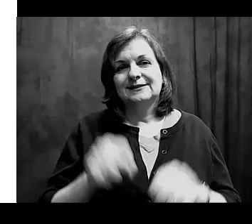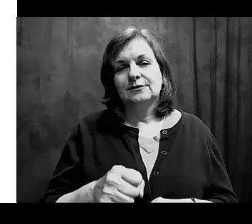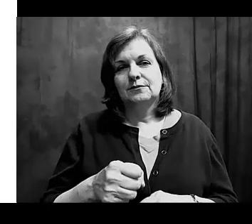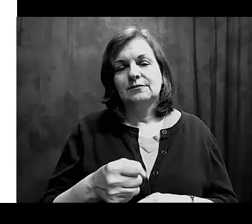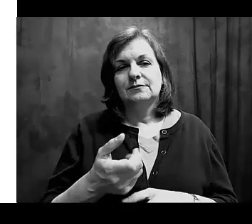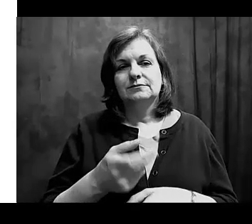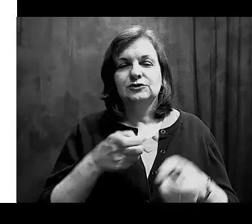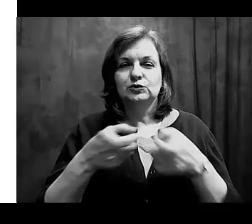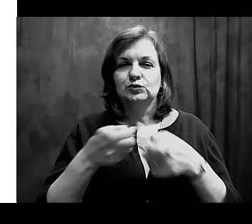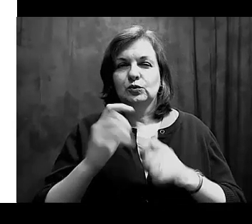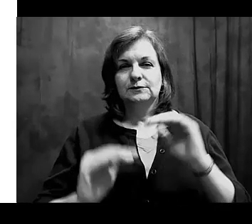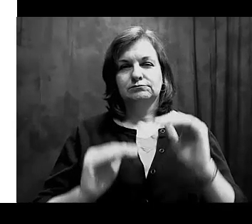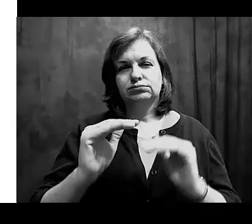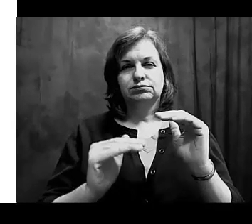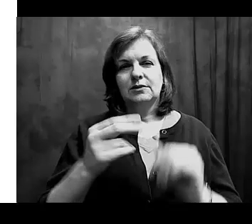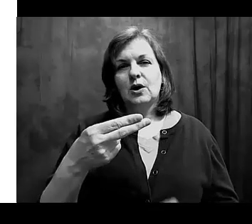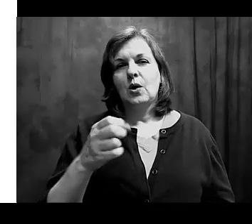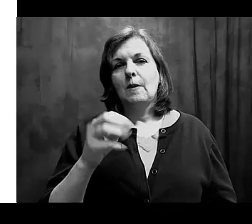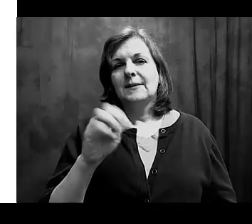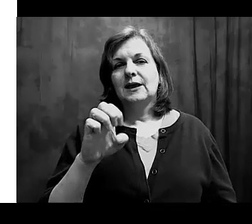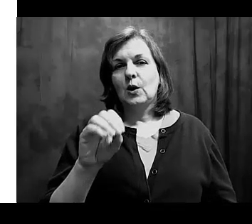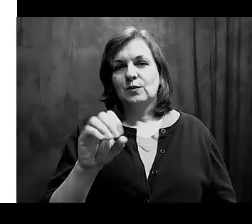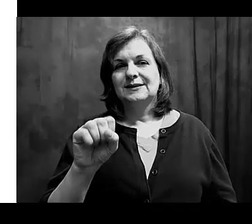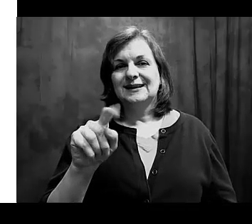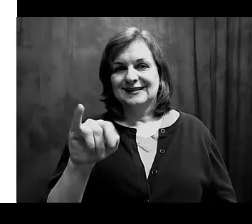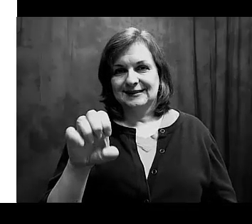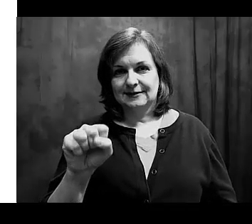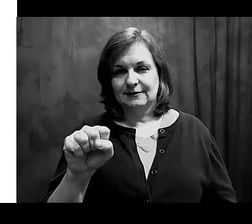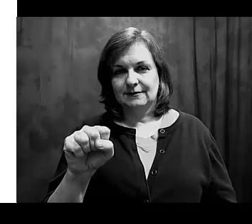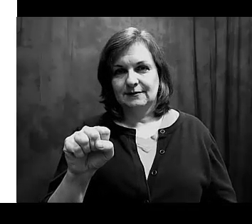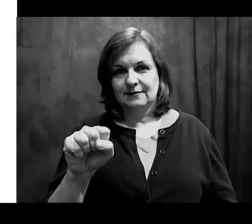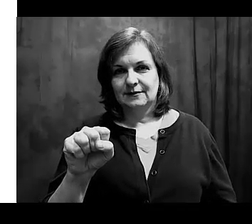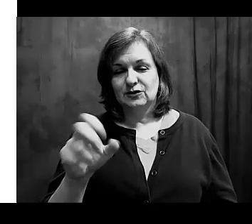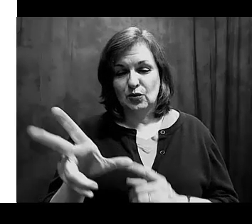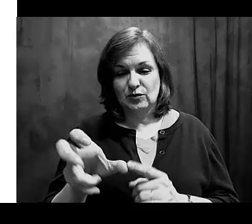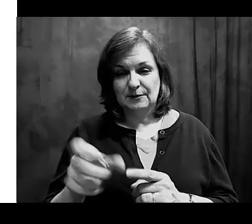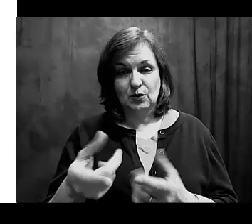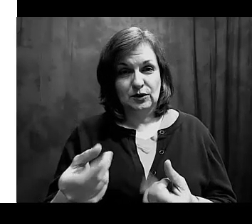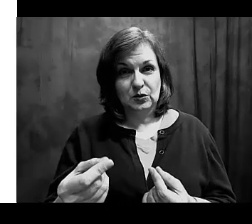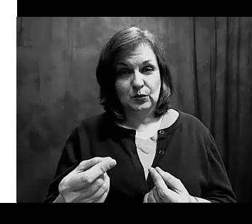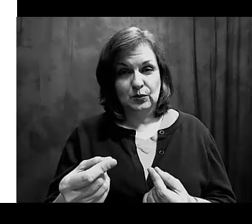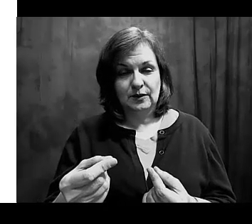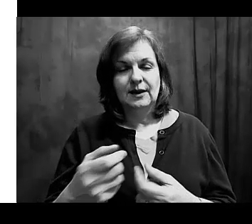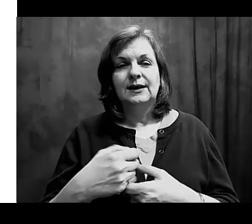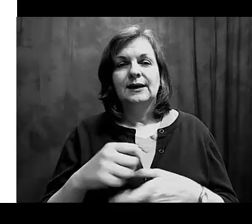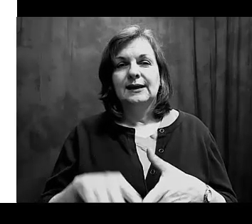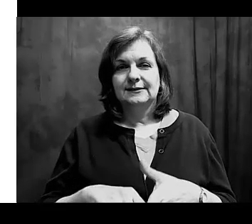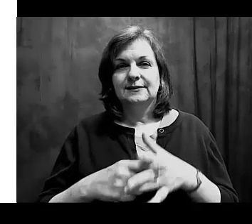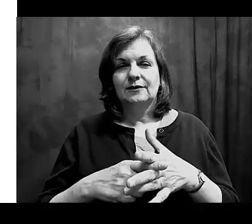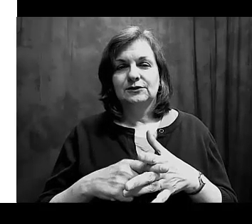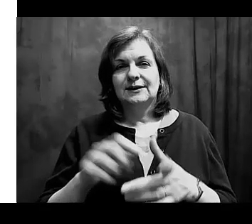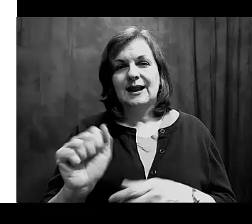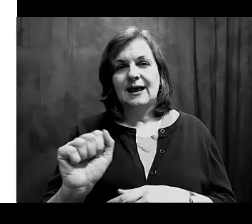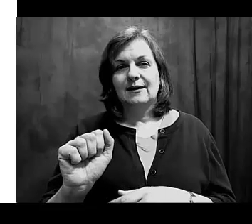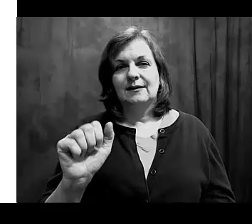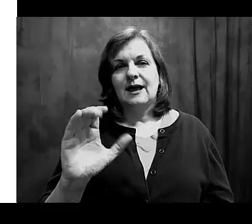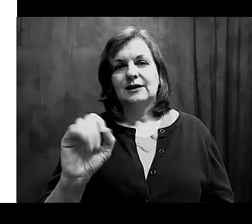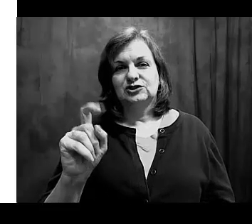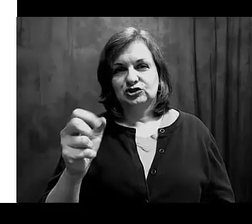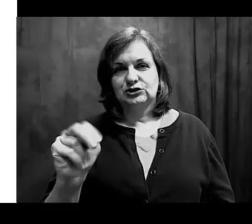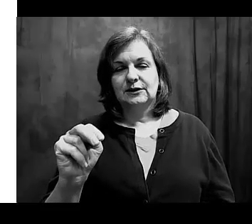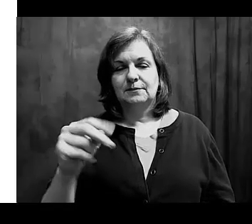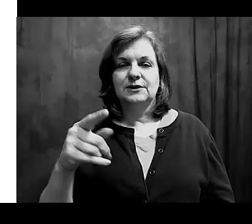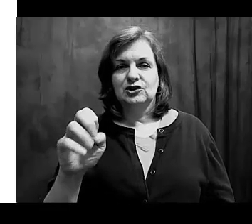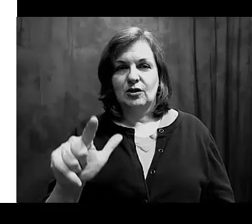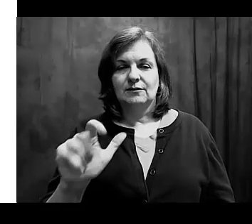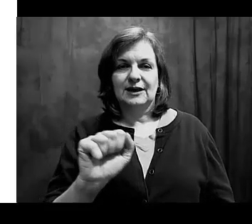is not only responding to an external environment, things like the smell of fresh baked cookies, but also we have to